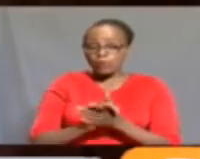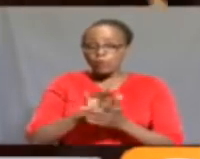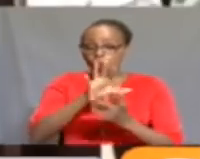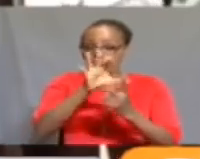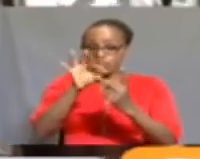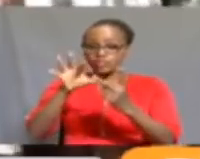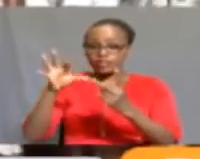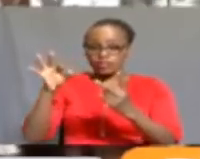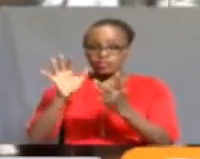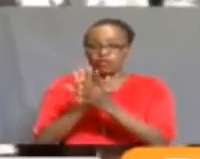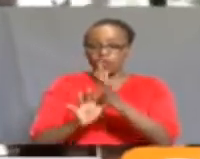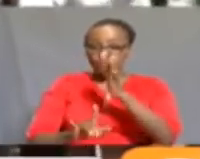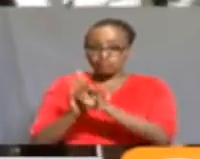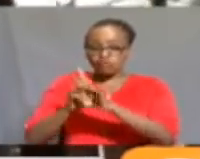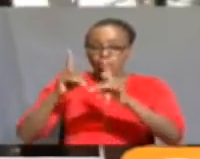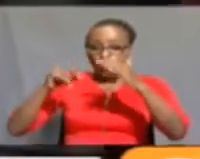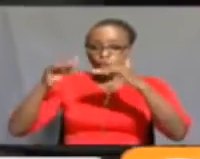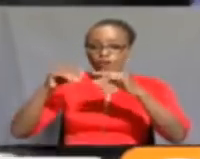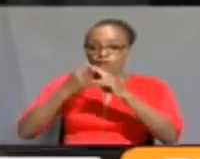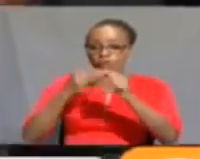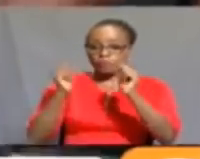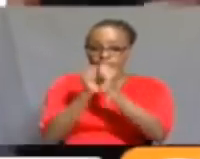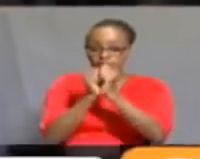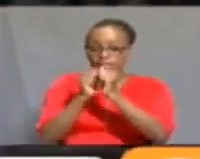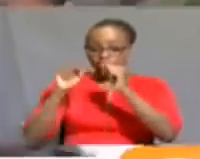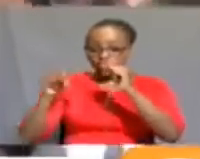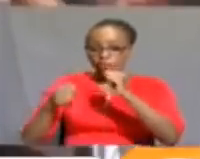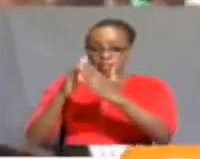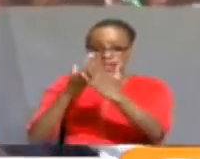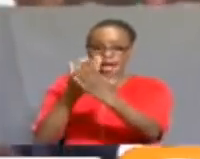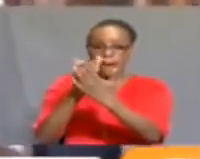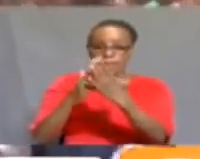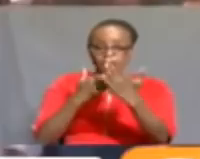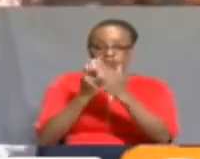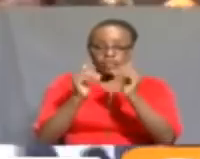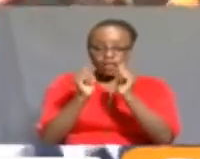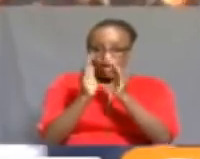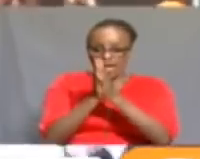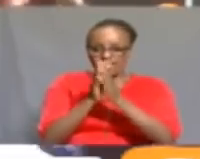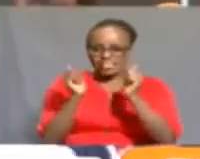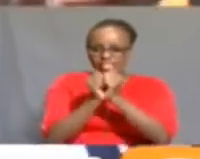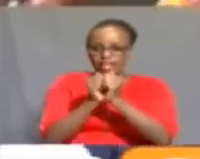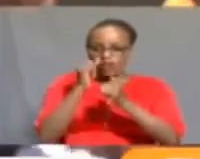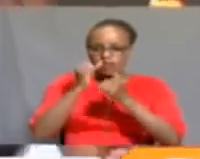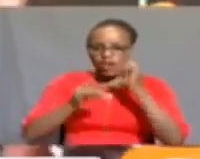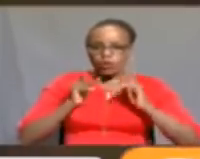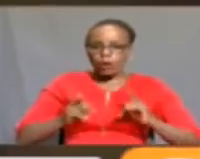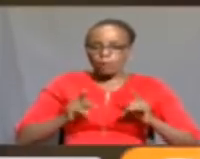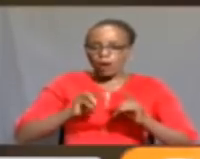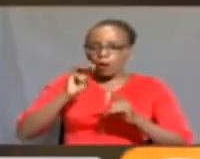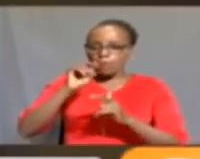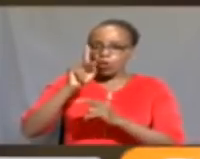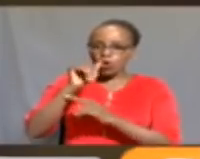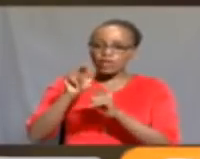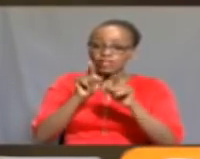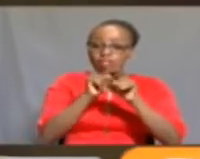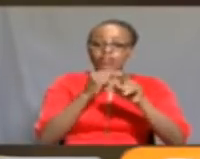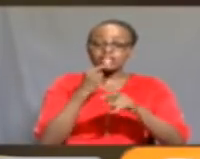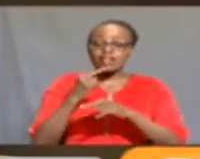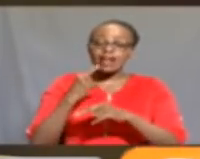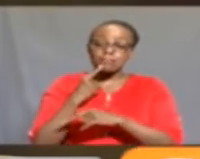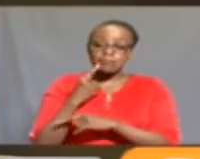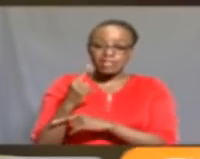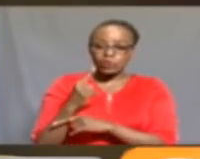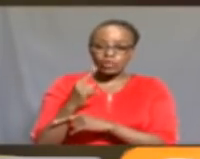selected and emerged the winner out of the 10,000 applicants and 10 finalists. And Mr. Mokaya walks away with, like we said,